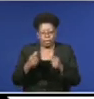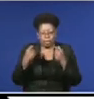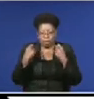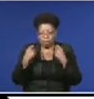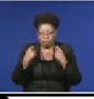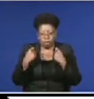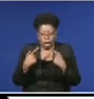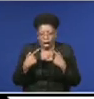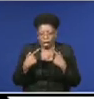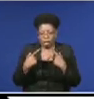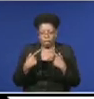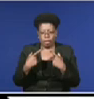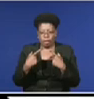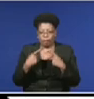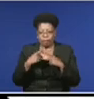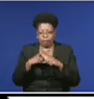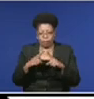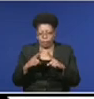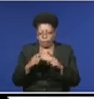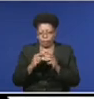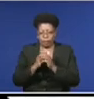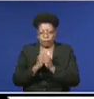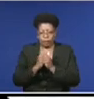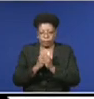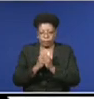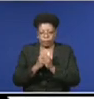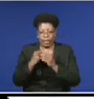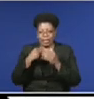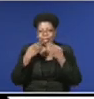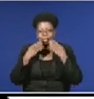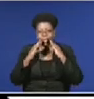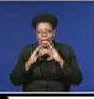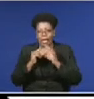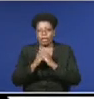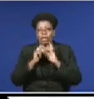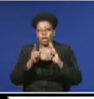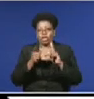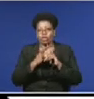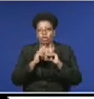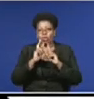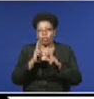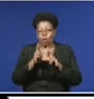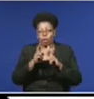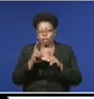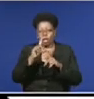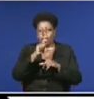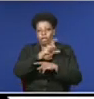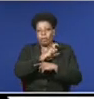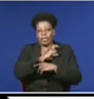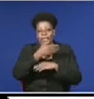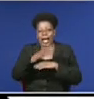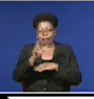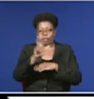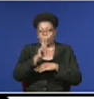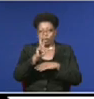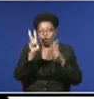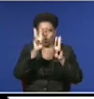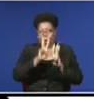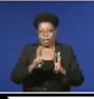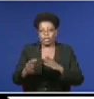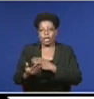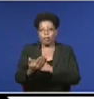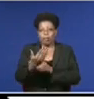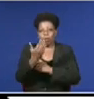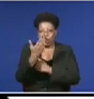but sort of expected at that point, but nonetheless very sad. According to reports from local police, sometime after 3 Wednesday